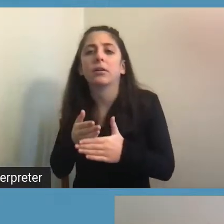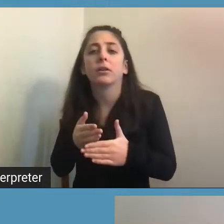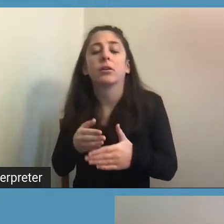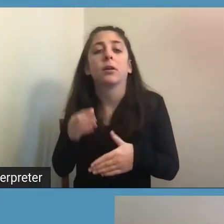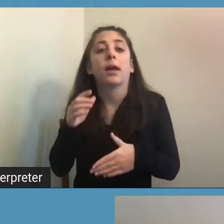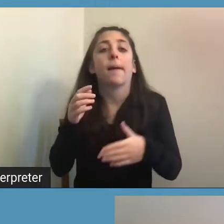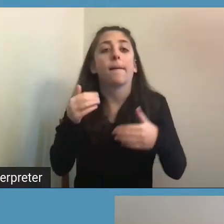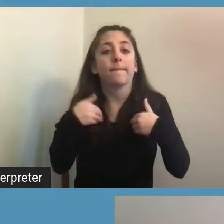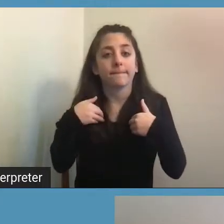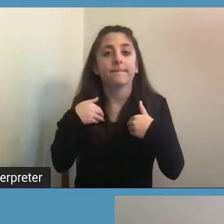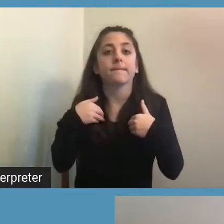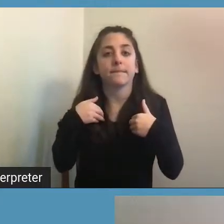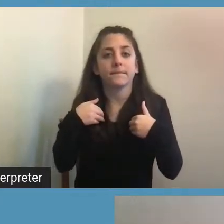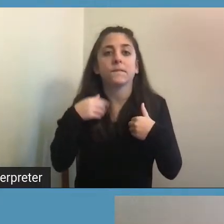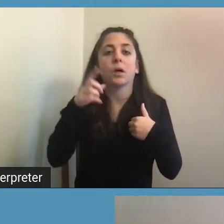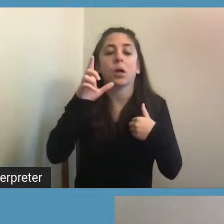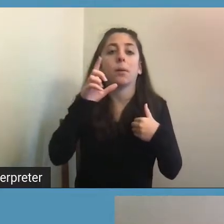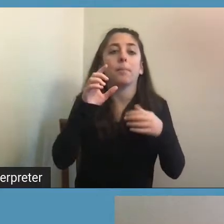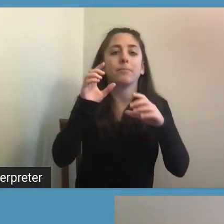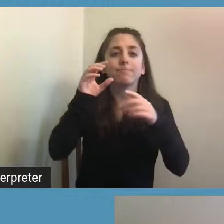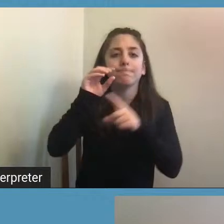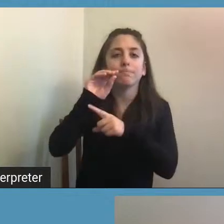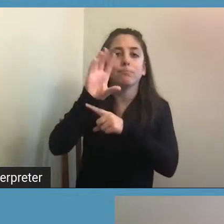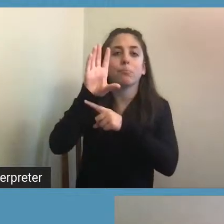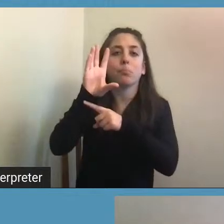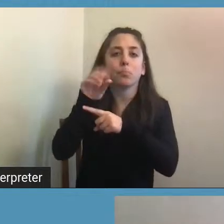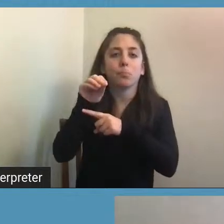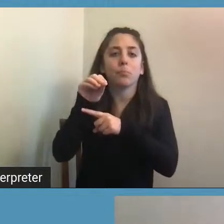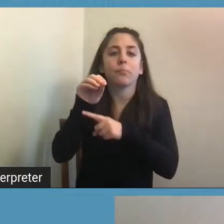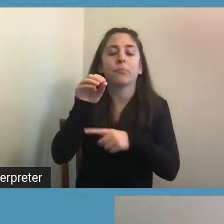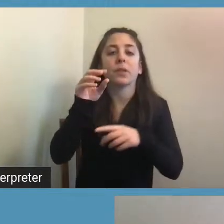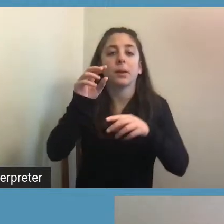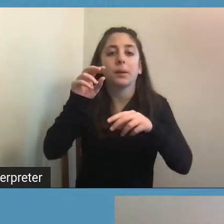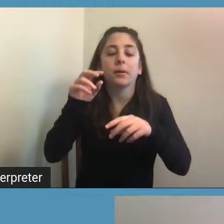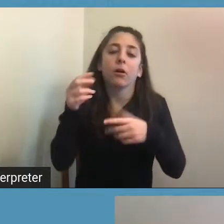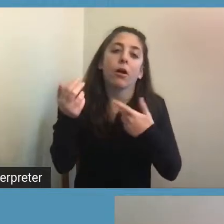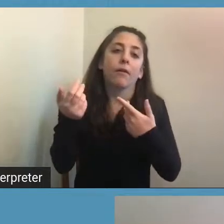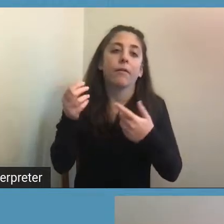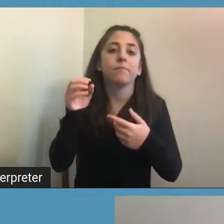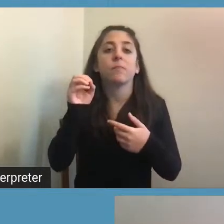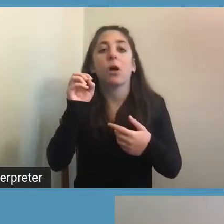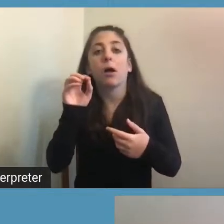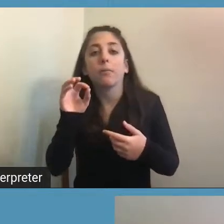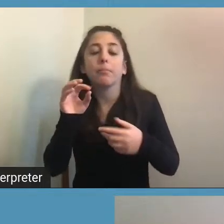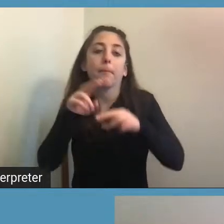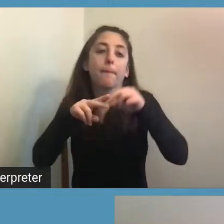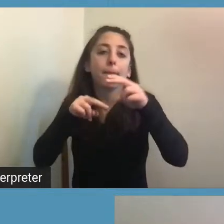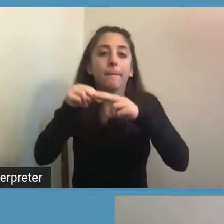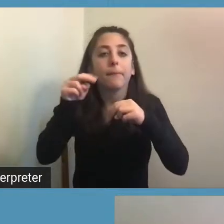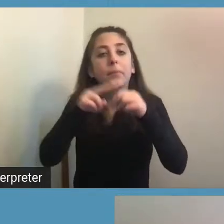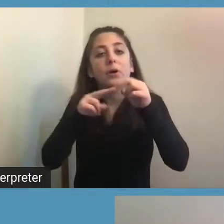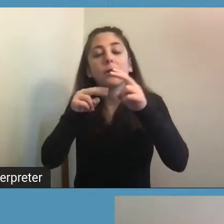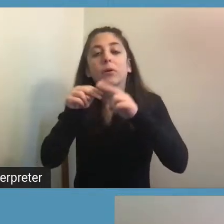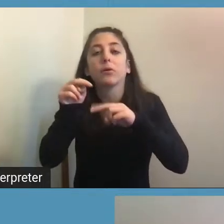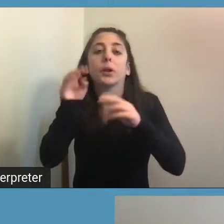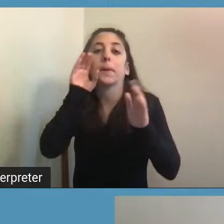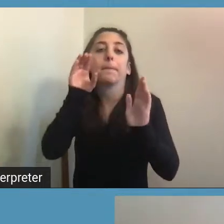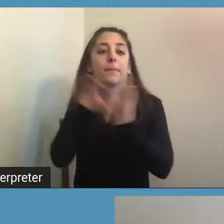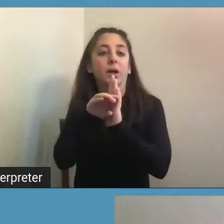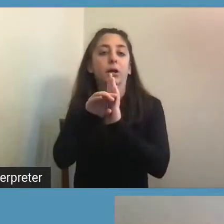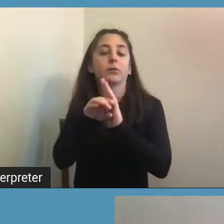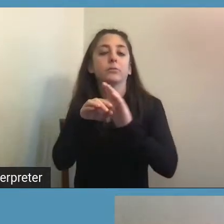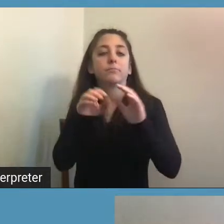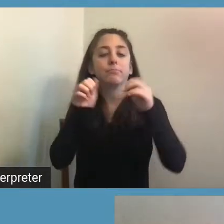logo or a picture of your building um, front facing on that, right? For awareness campaigns, you definitely want